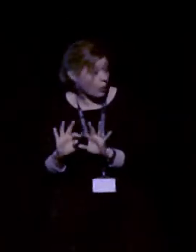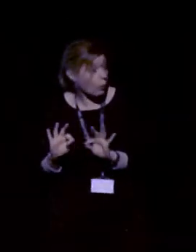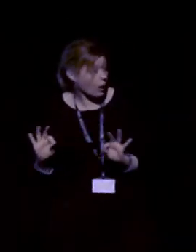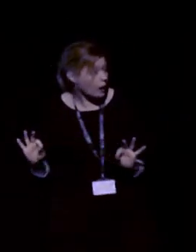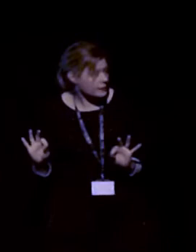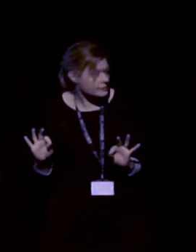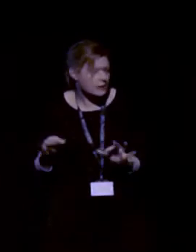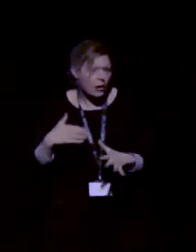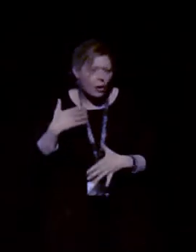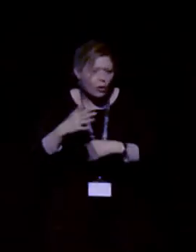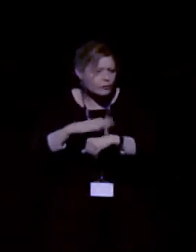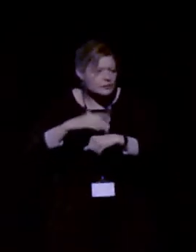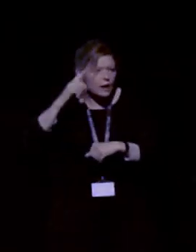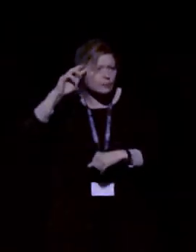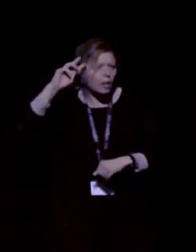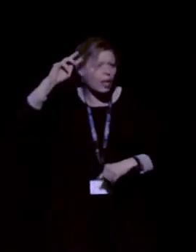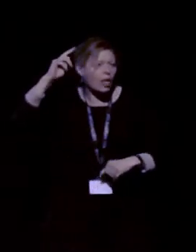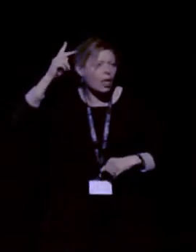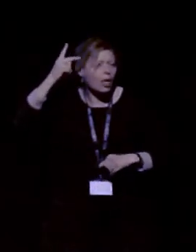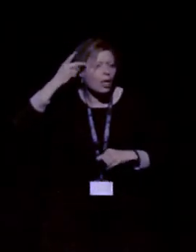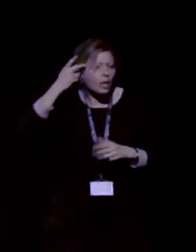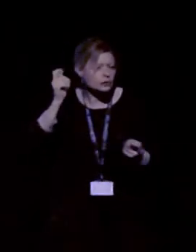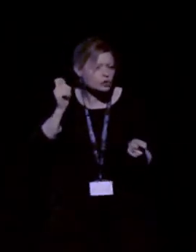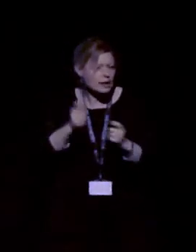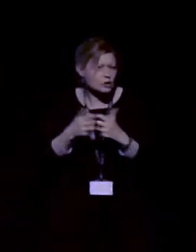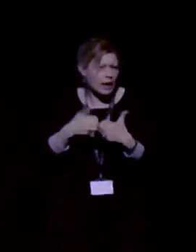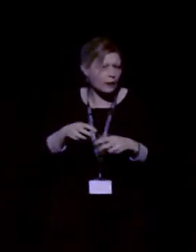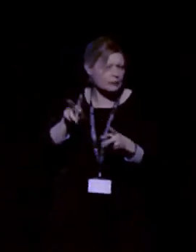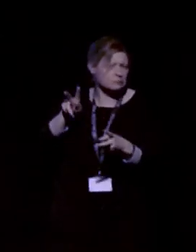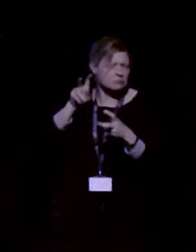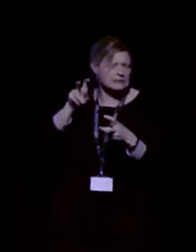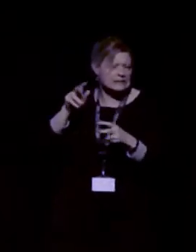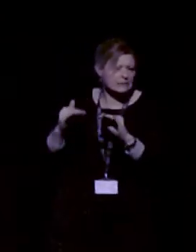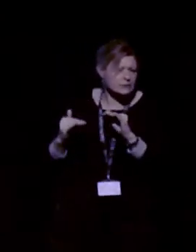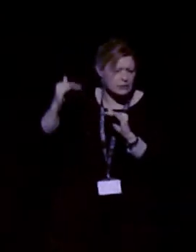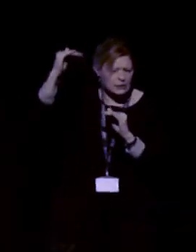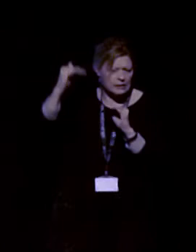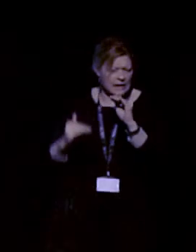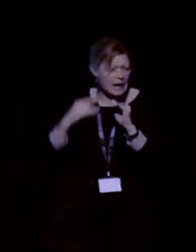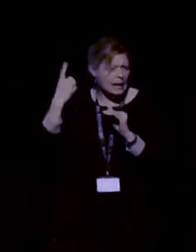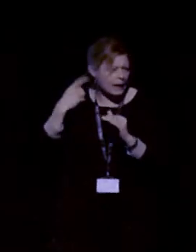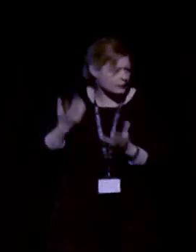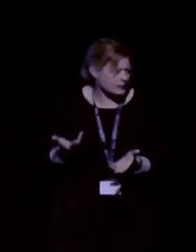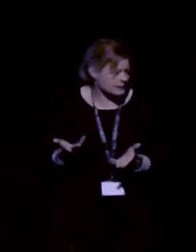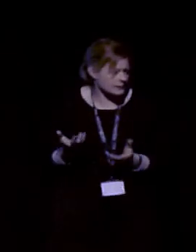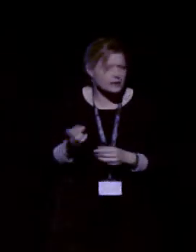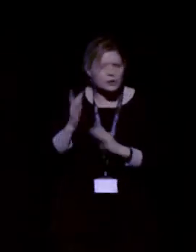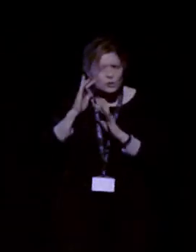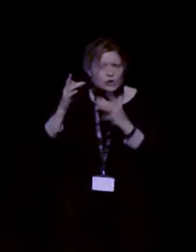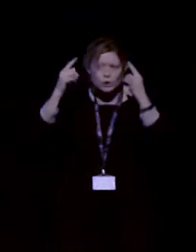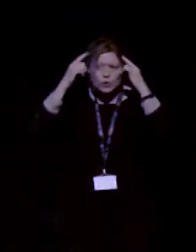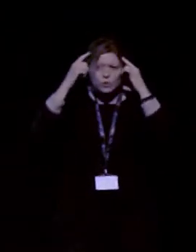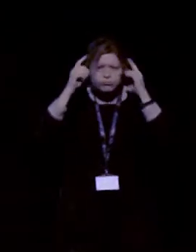judgments over a wide range of sound levels. So this is supporting the idea of some sort of plasticity in the